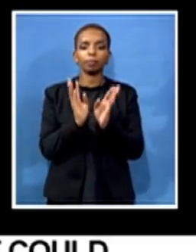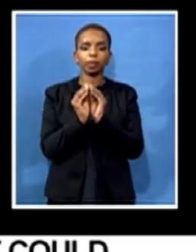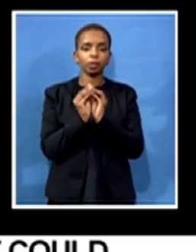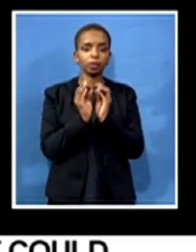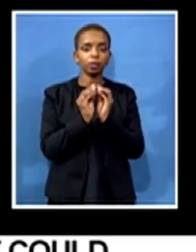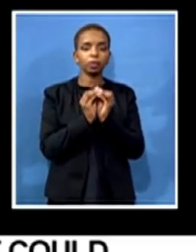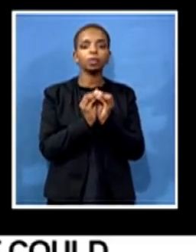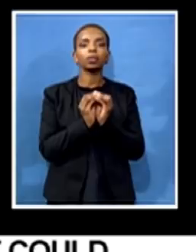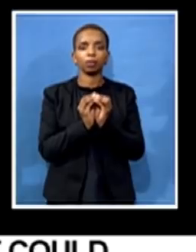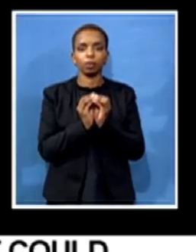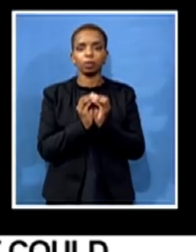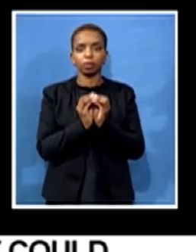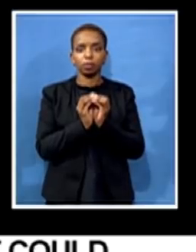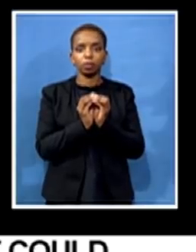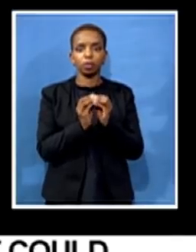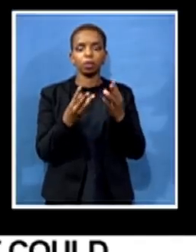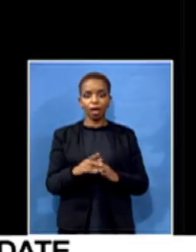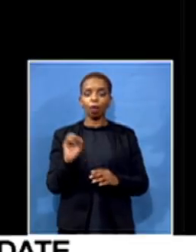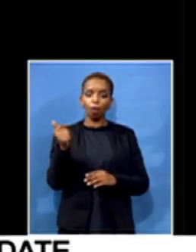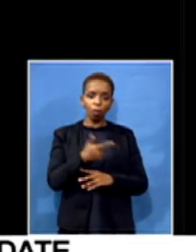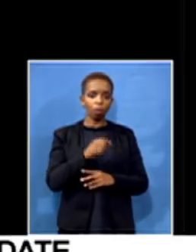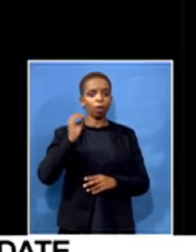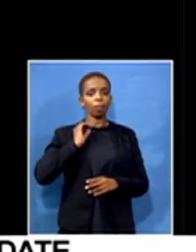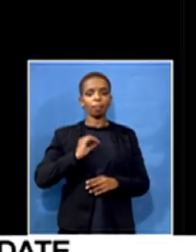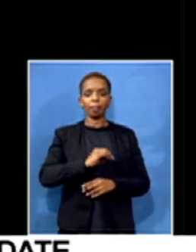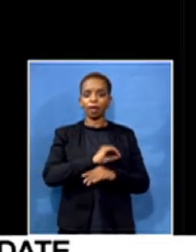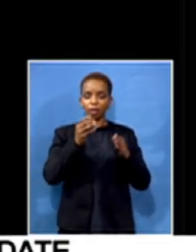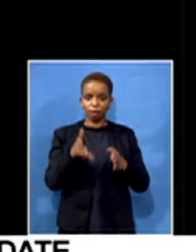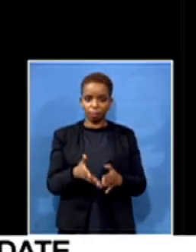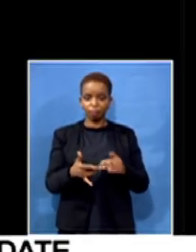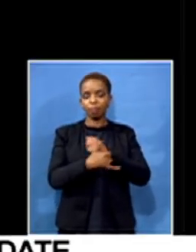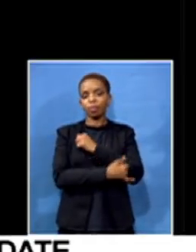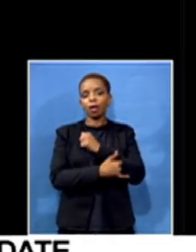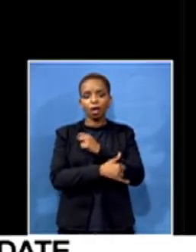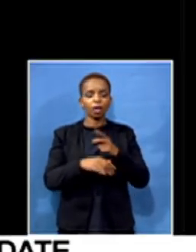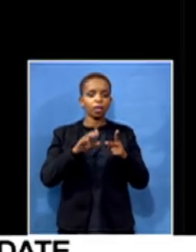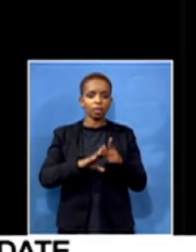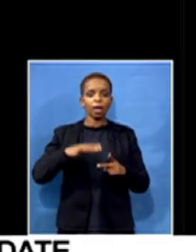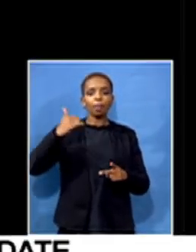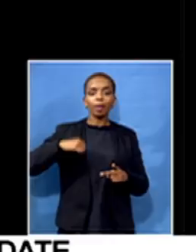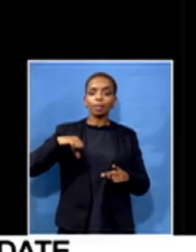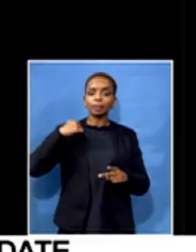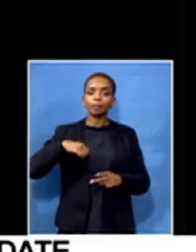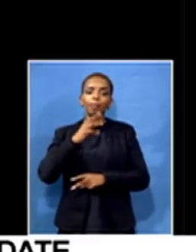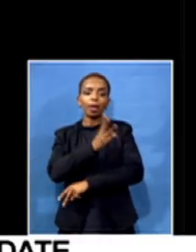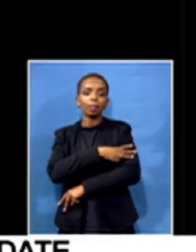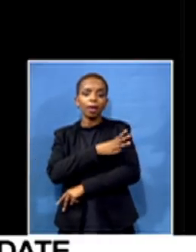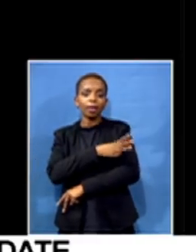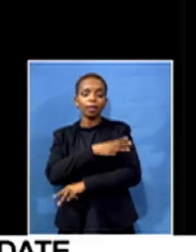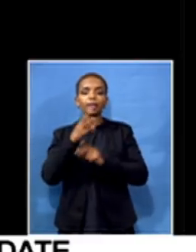mayors, all the mayors of the country and municipal managers, and they did not say that they still